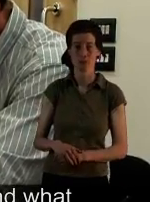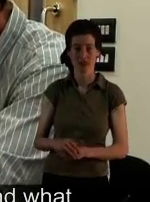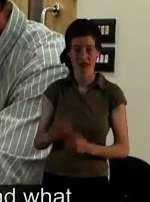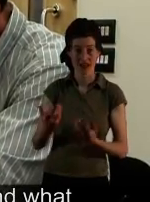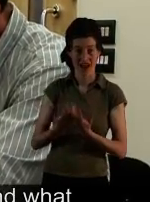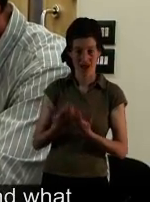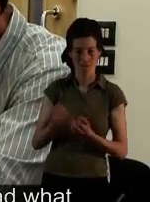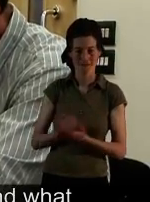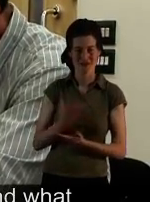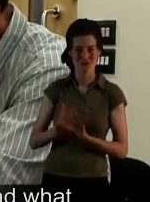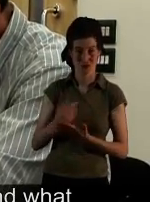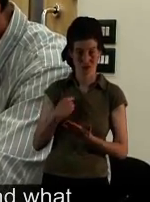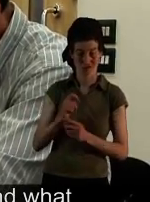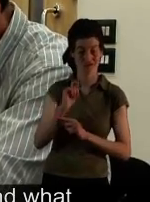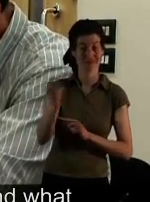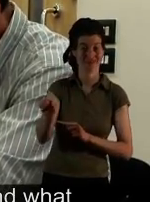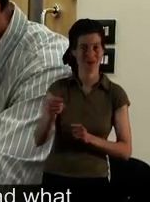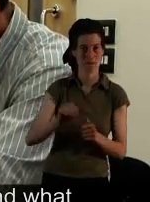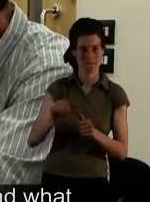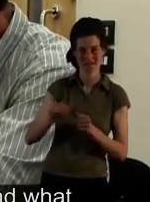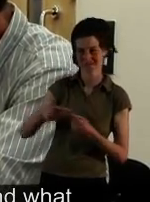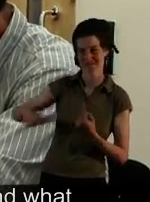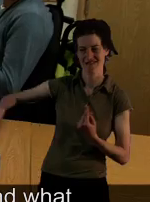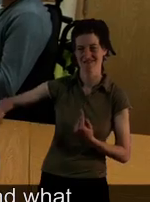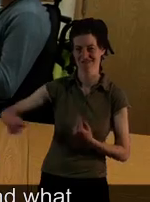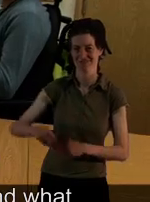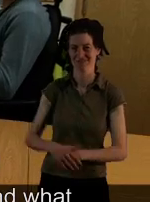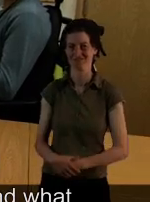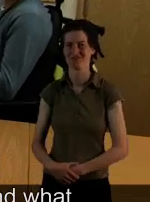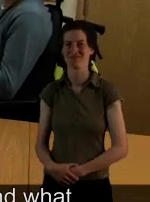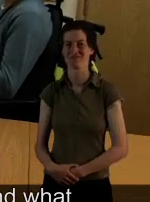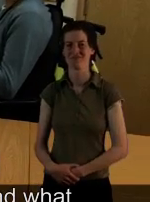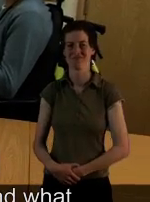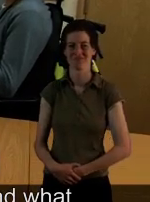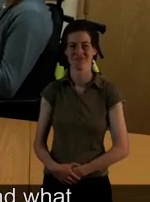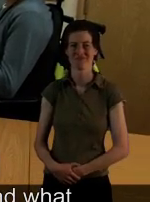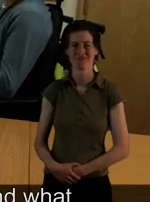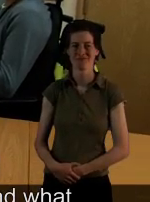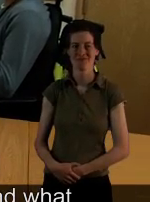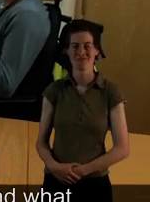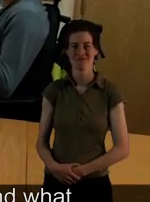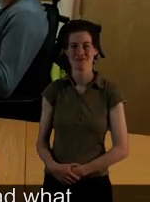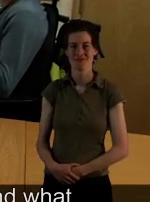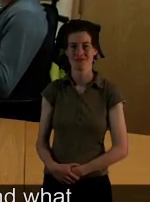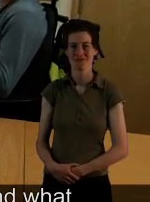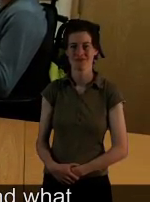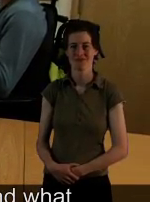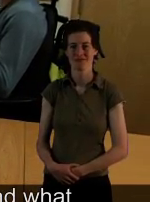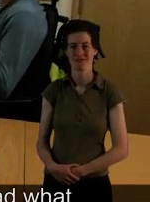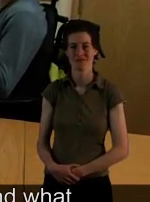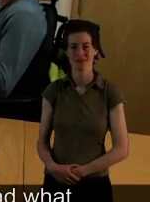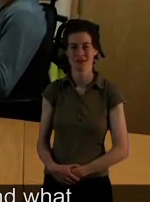and what the correct procedure is and